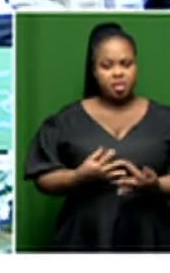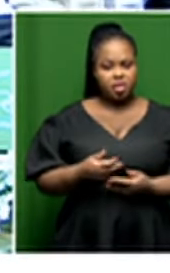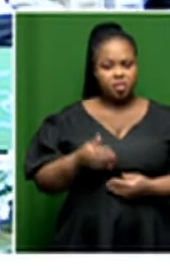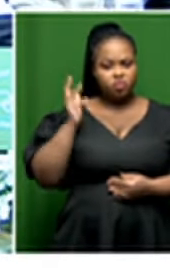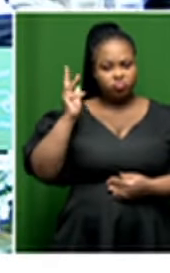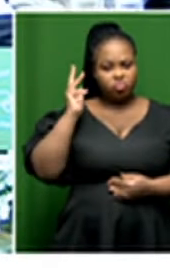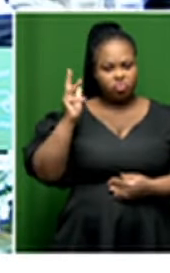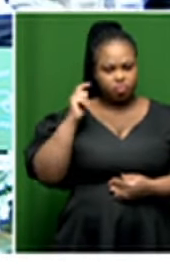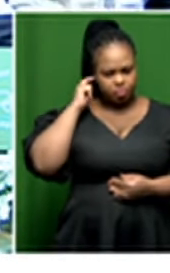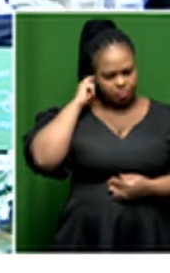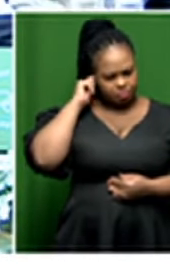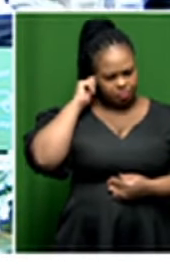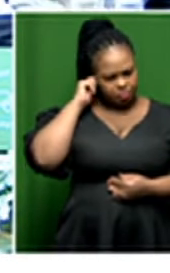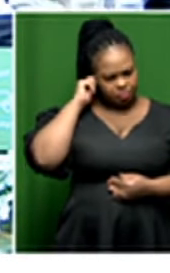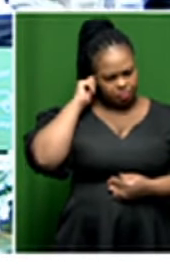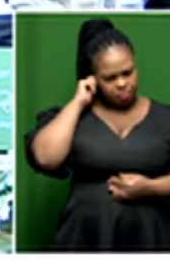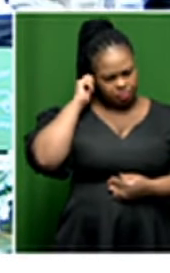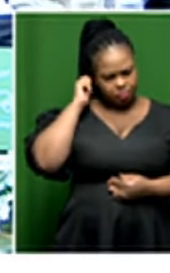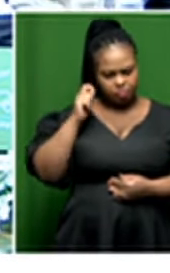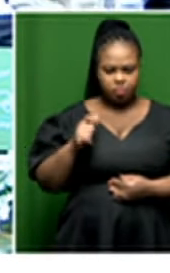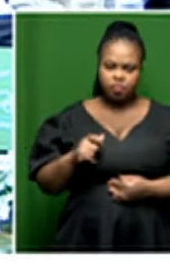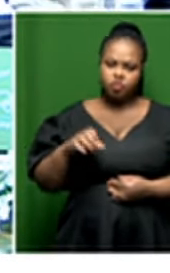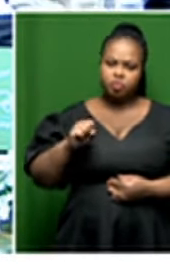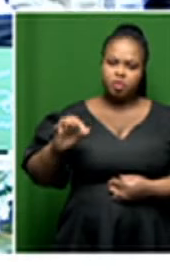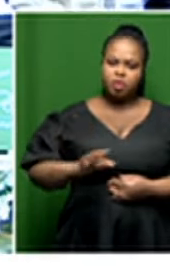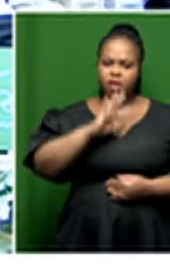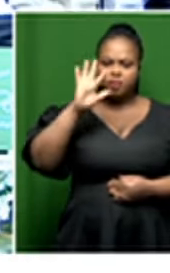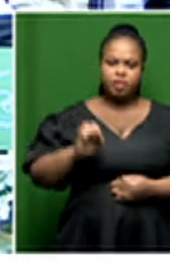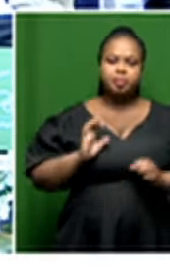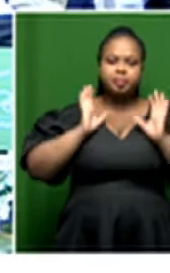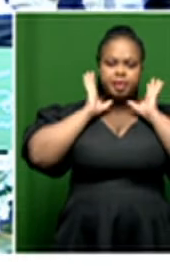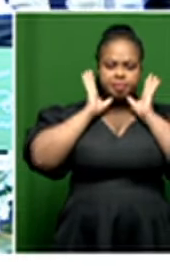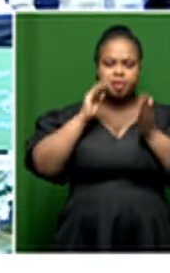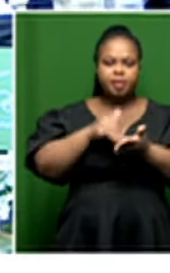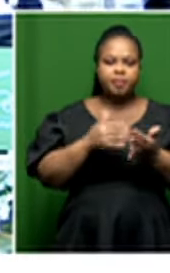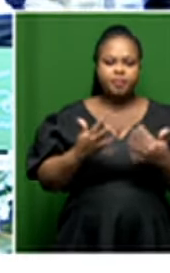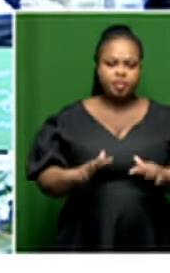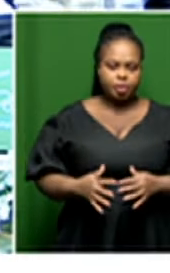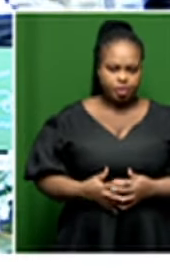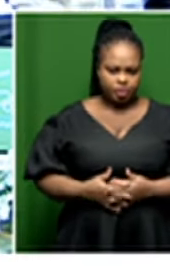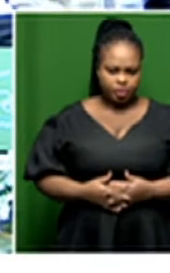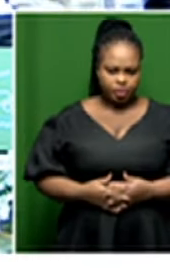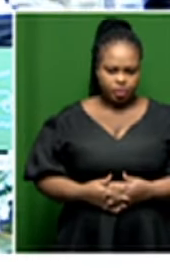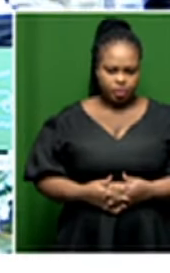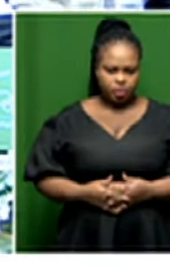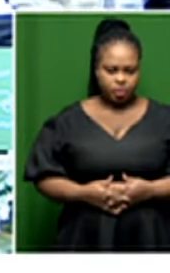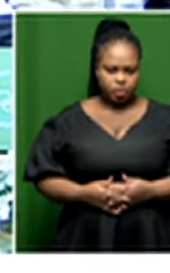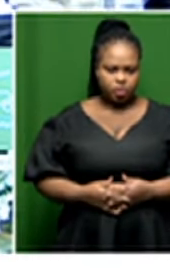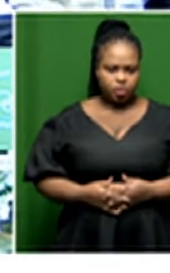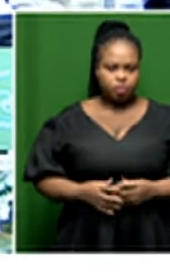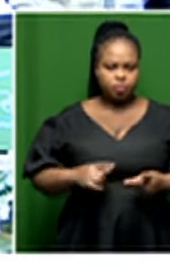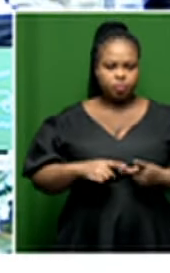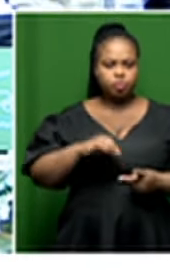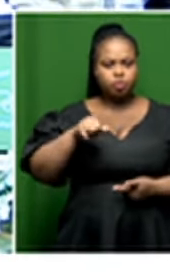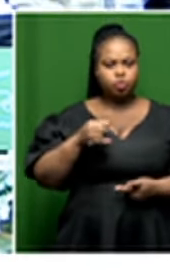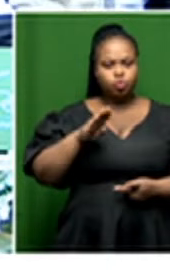even from the delegation from South Africa. We saw Mr. Malema arriving. We saw, I think, Malobo Hage Tube.